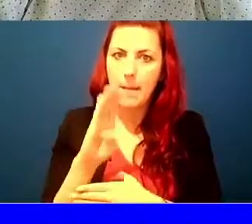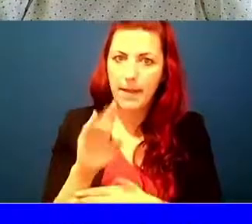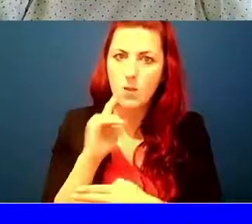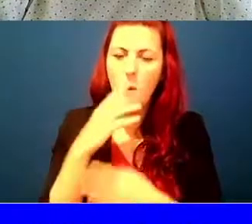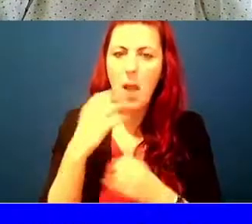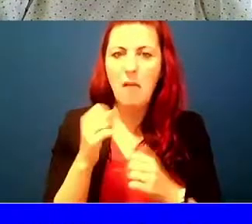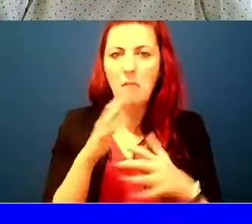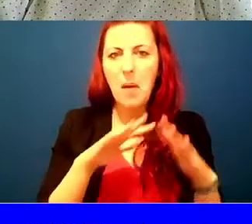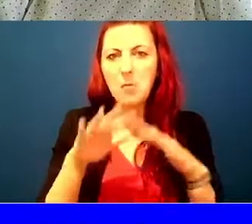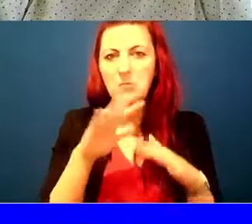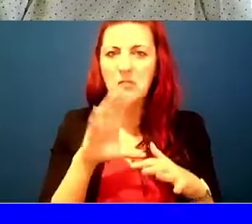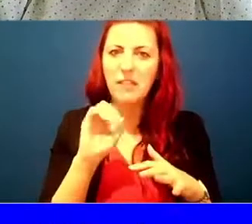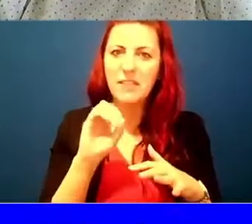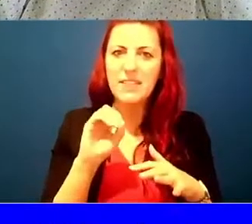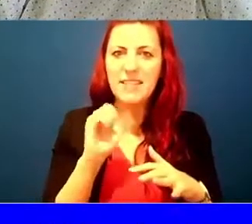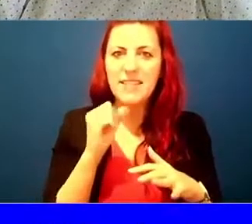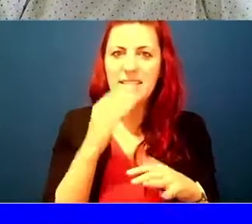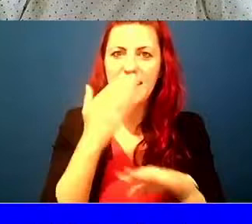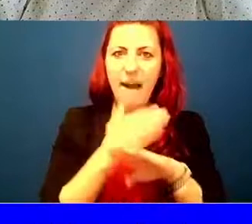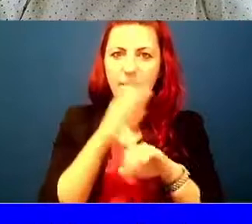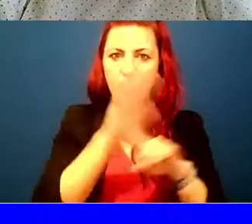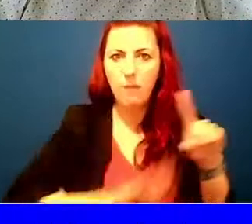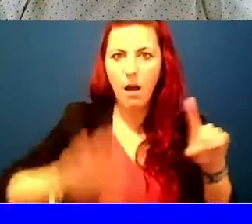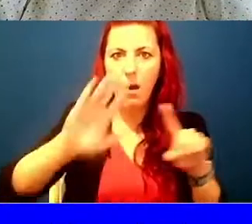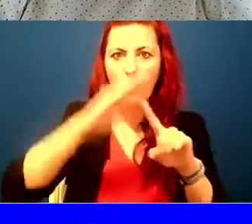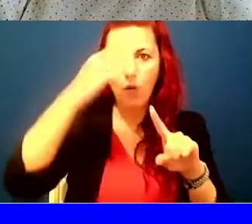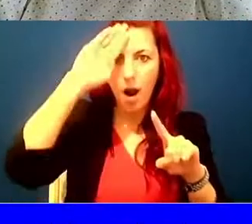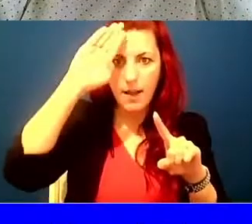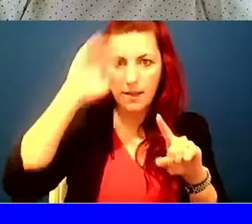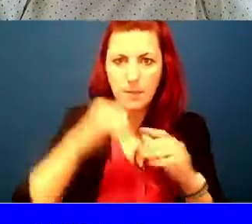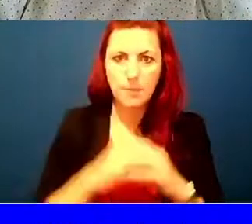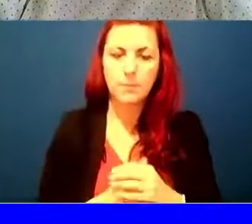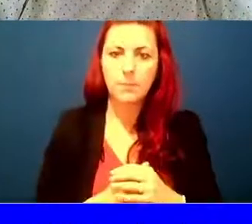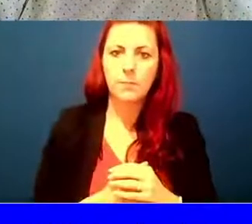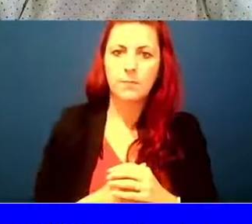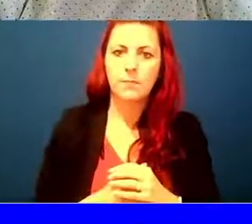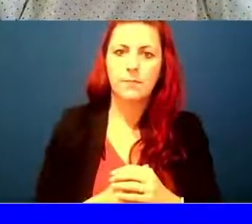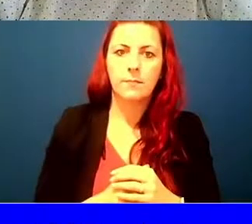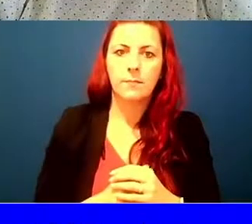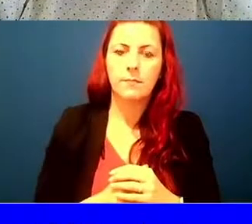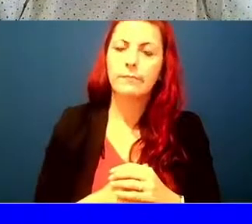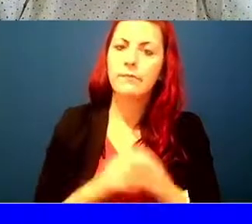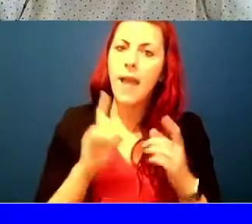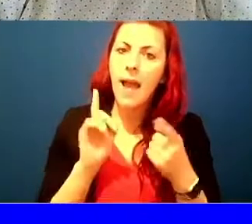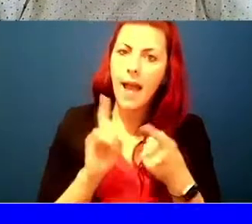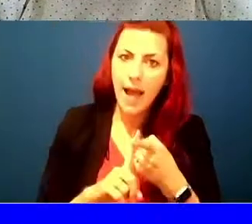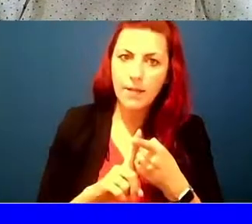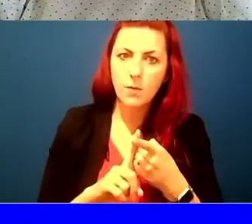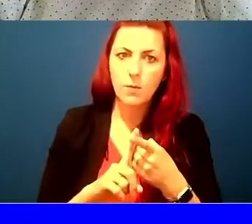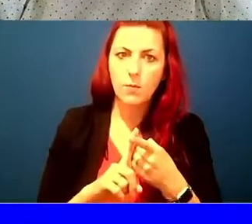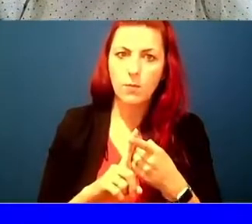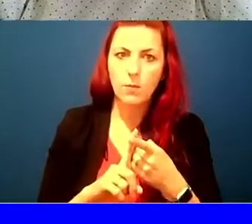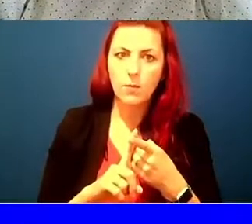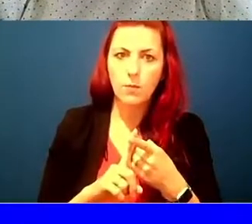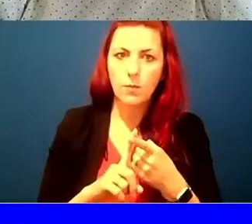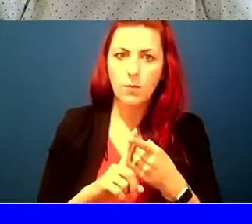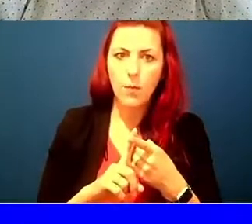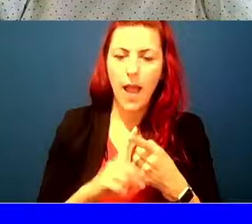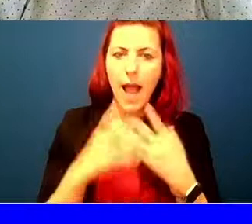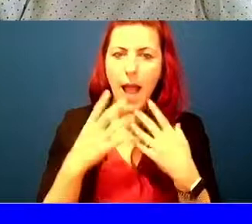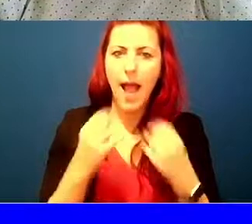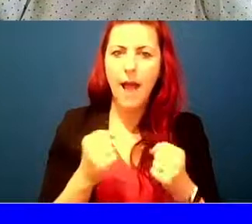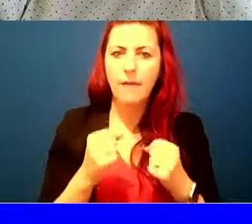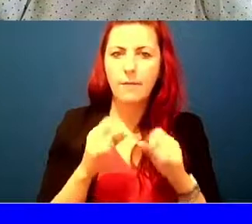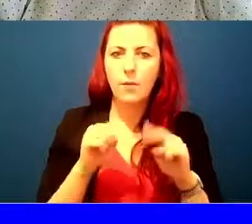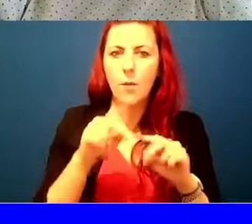so across the country. If you move on to the next slide, please. We also launched a new patient advocacy service. So